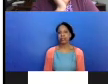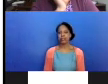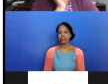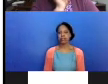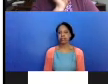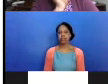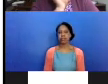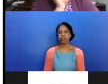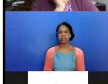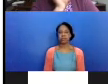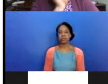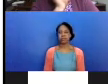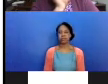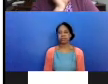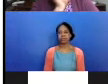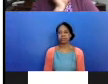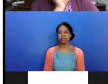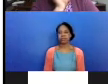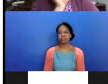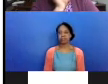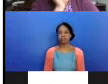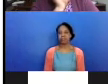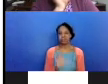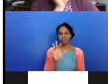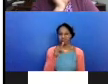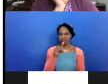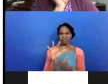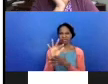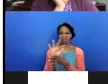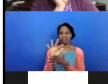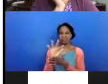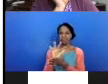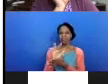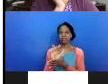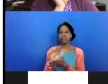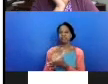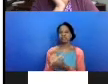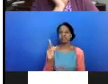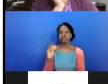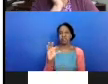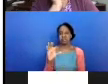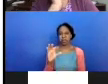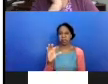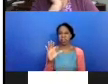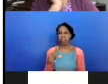there we go. So again, so the documentary really is an illustration of phase 3.